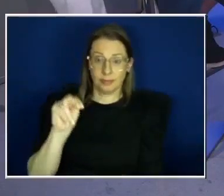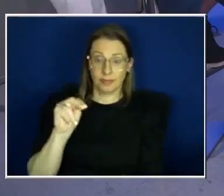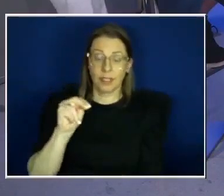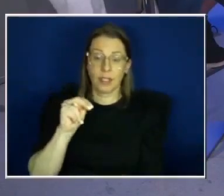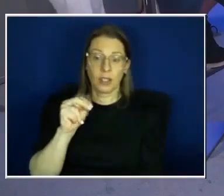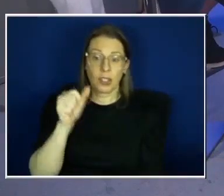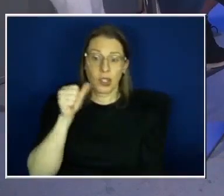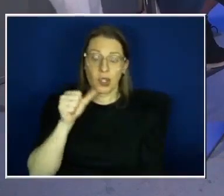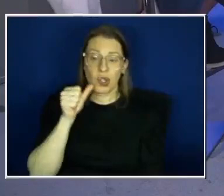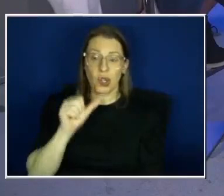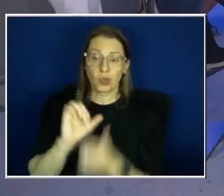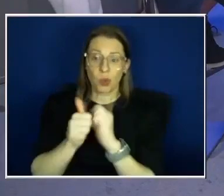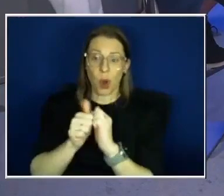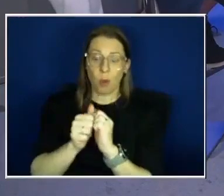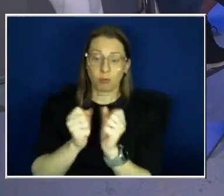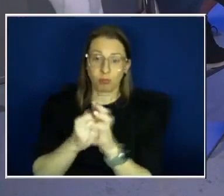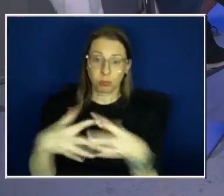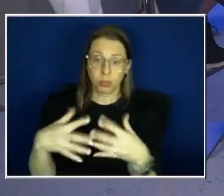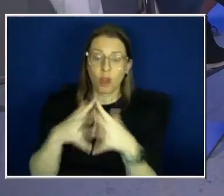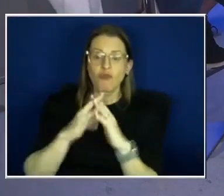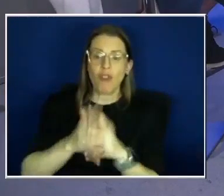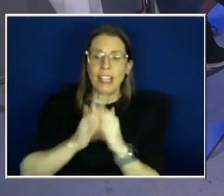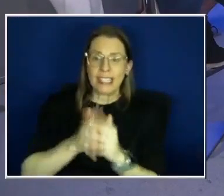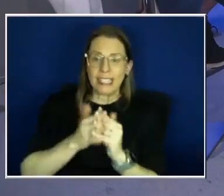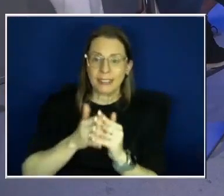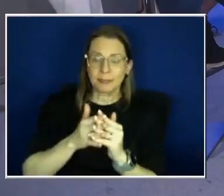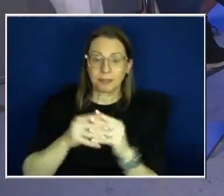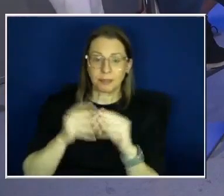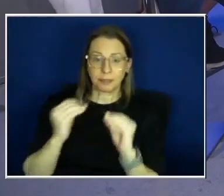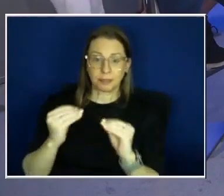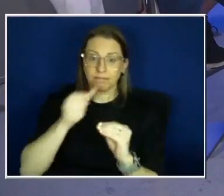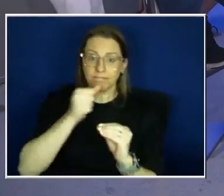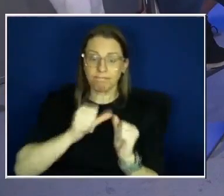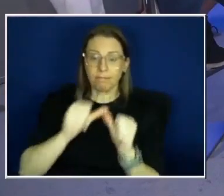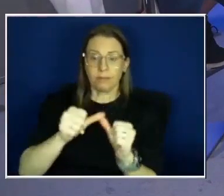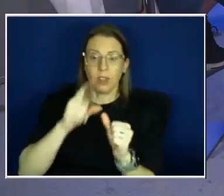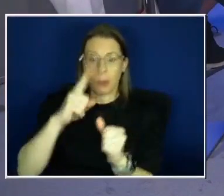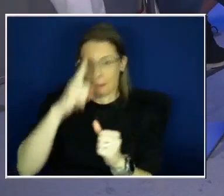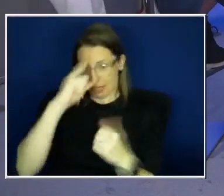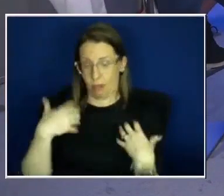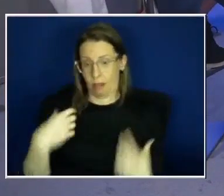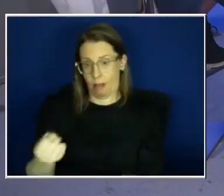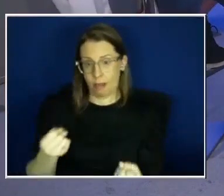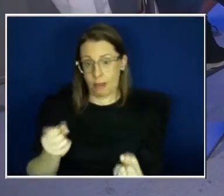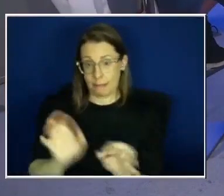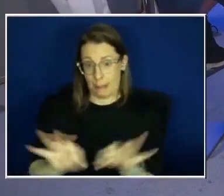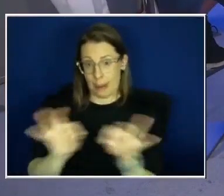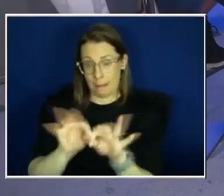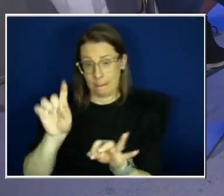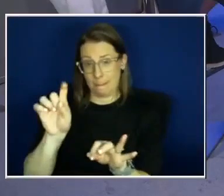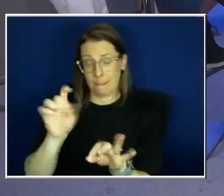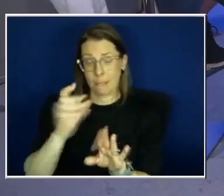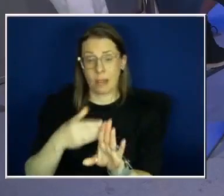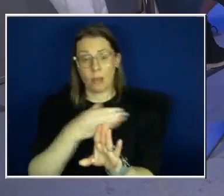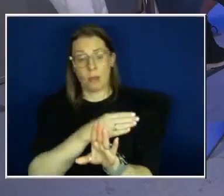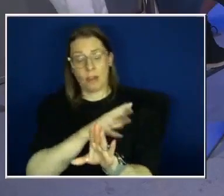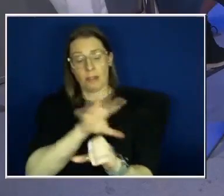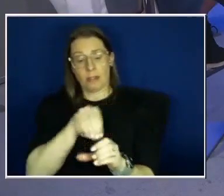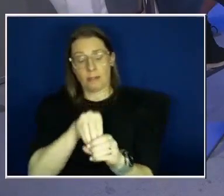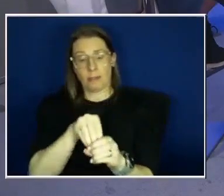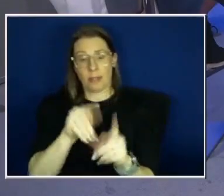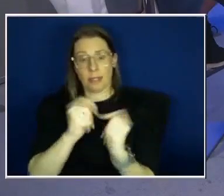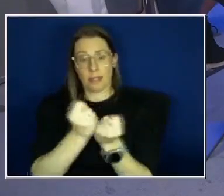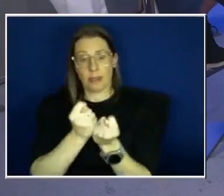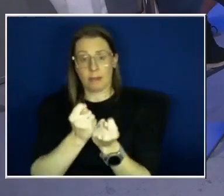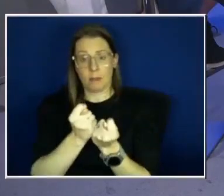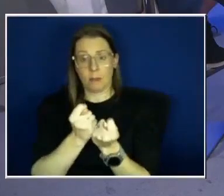booming, especially in wrestling. How important is teaching resilience for mental health? Previously on some teams, you were only one at